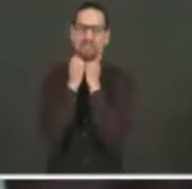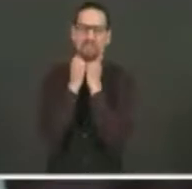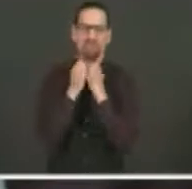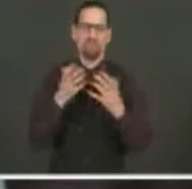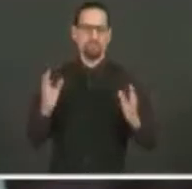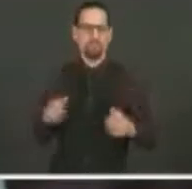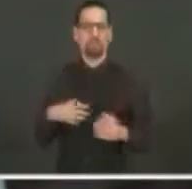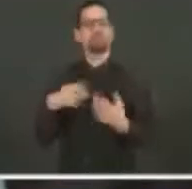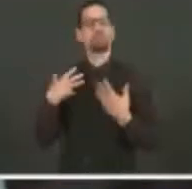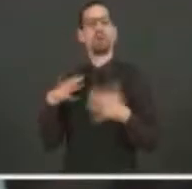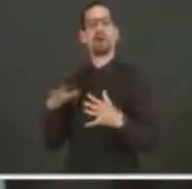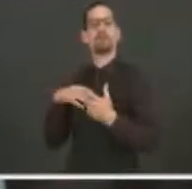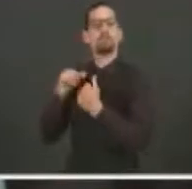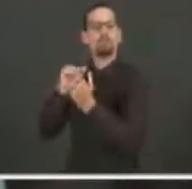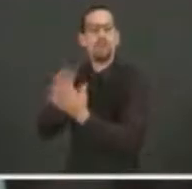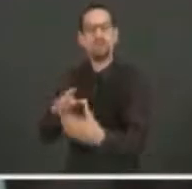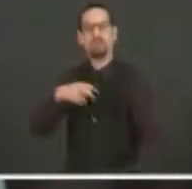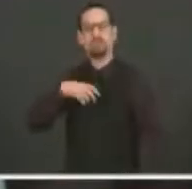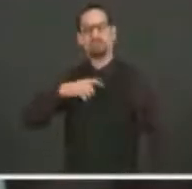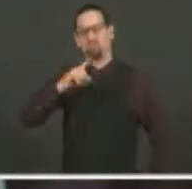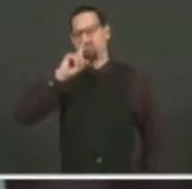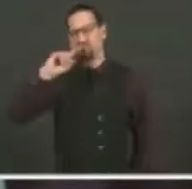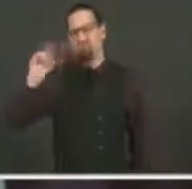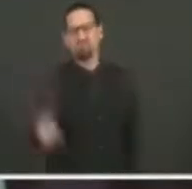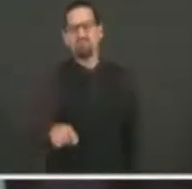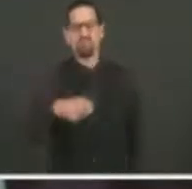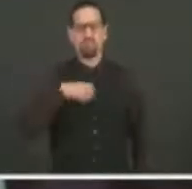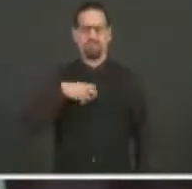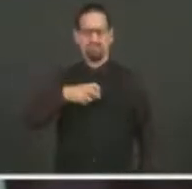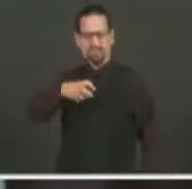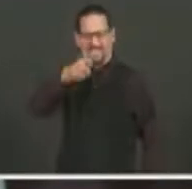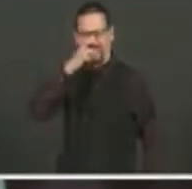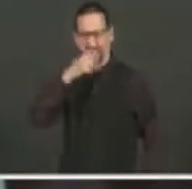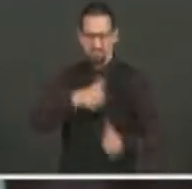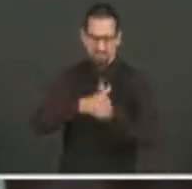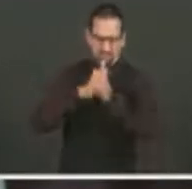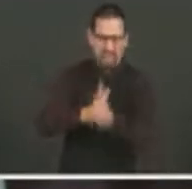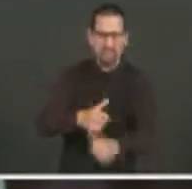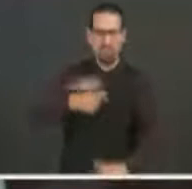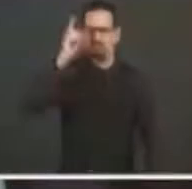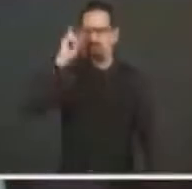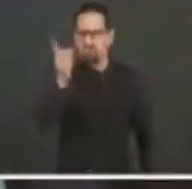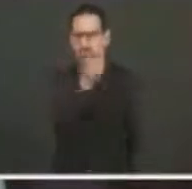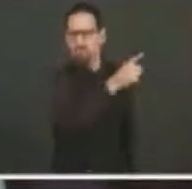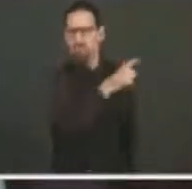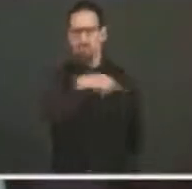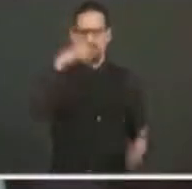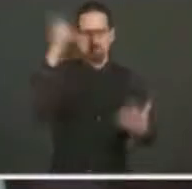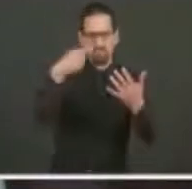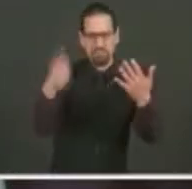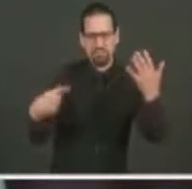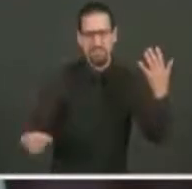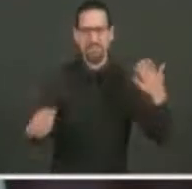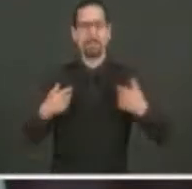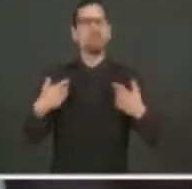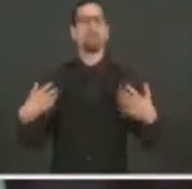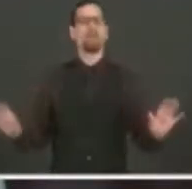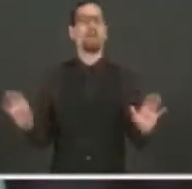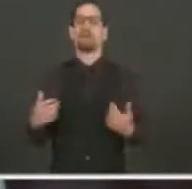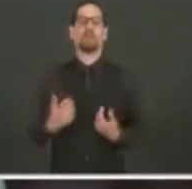enforcement. You know, we don't want mask shaming or fining people unnecessarily